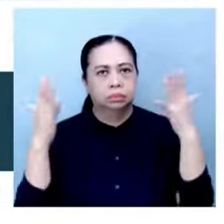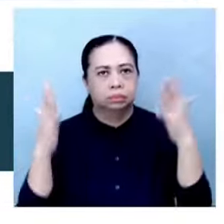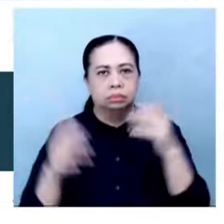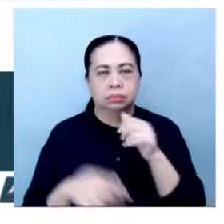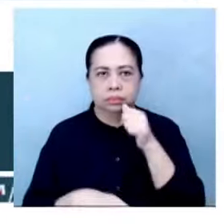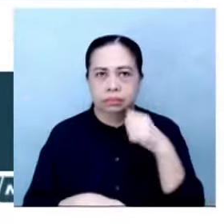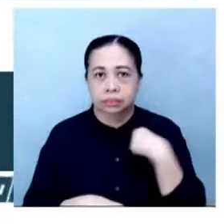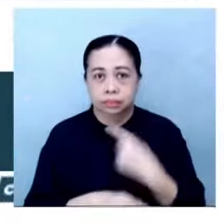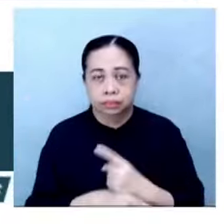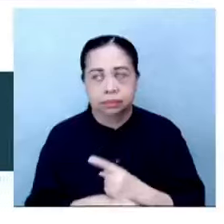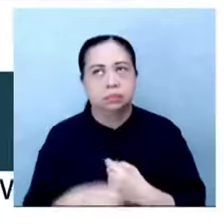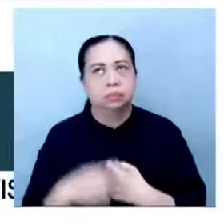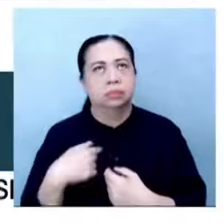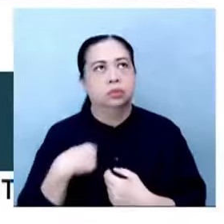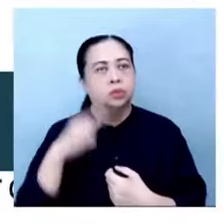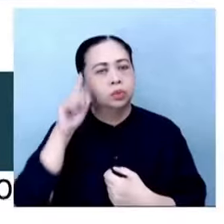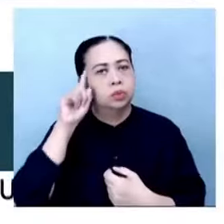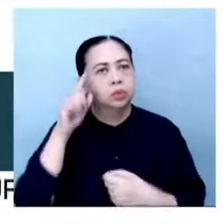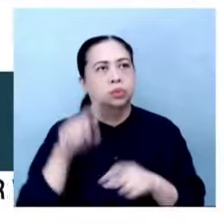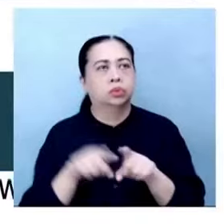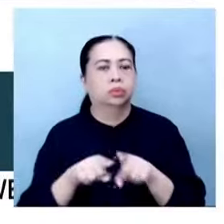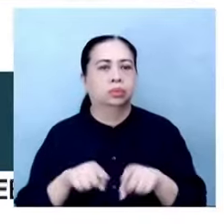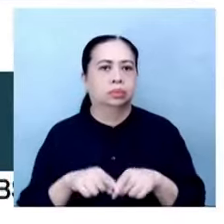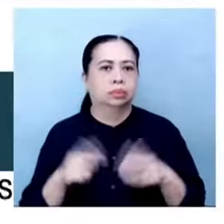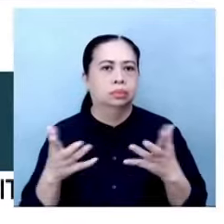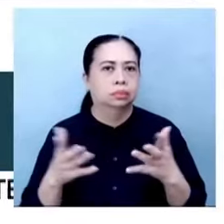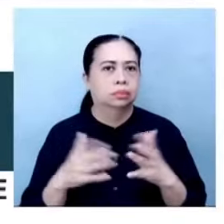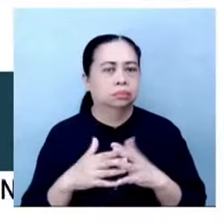I also think that it's quite